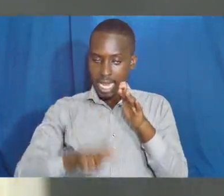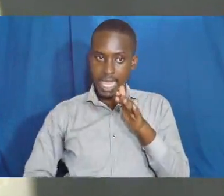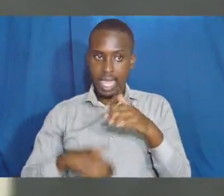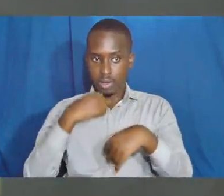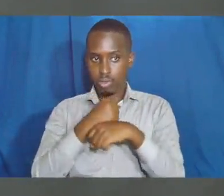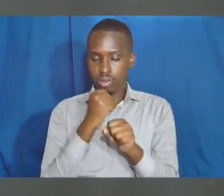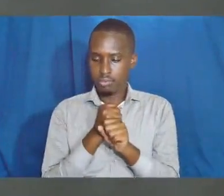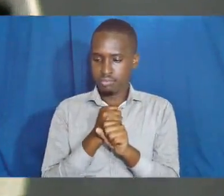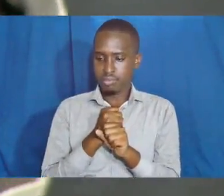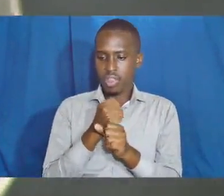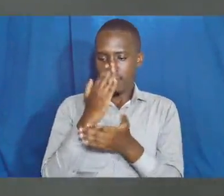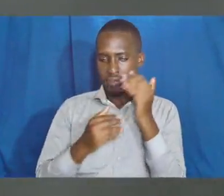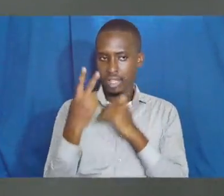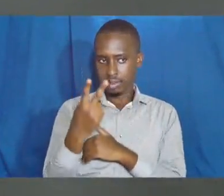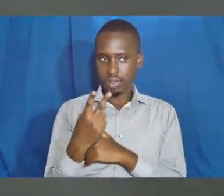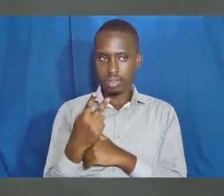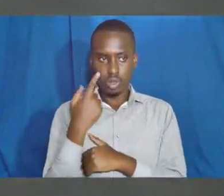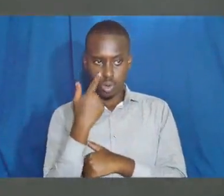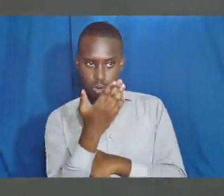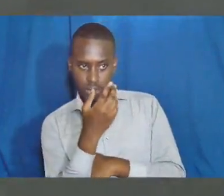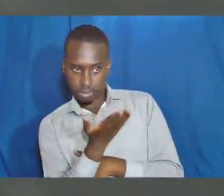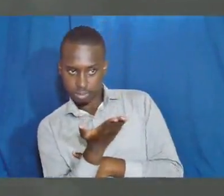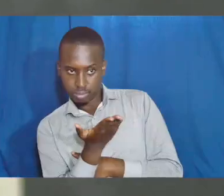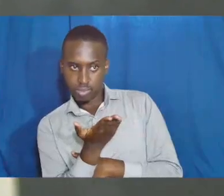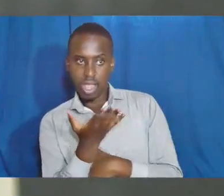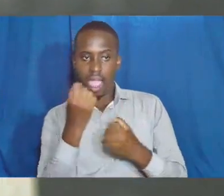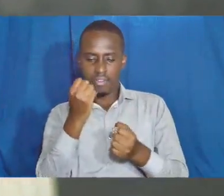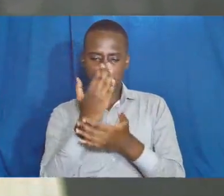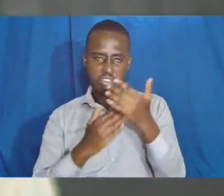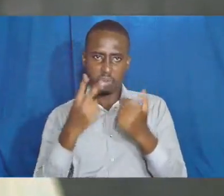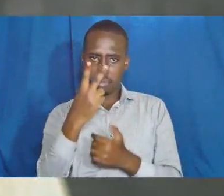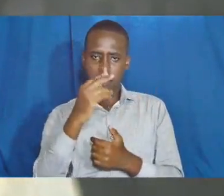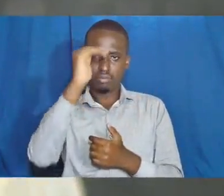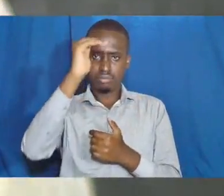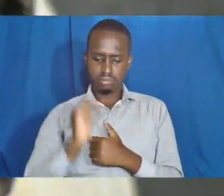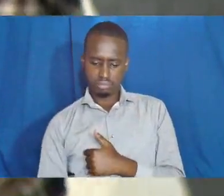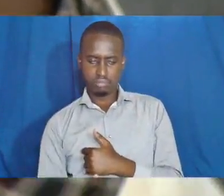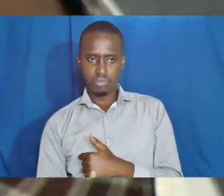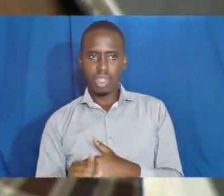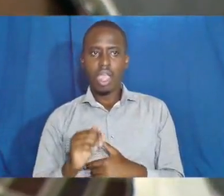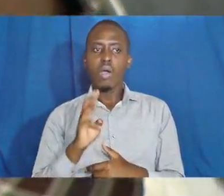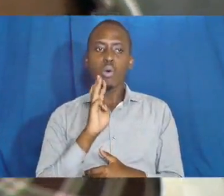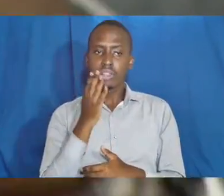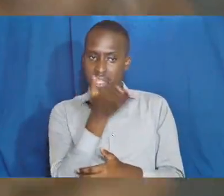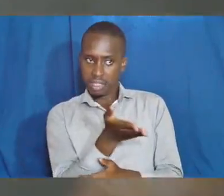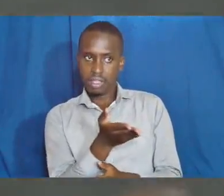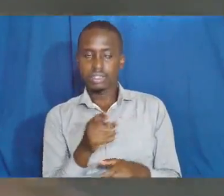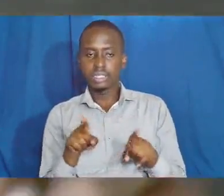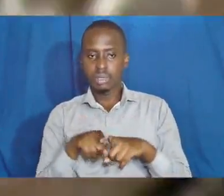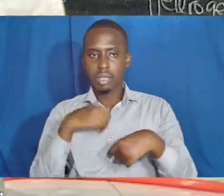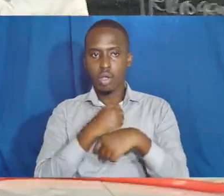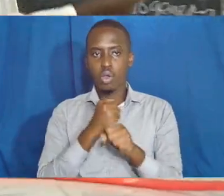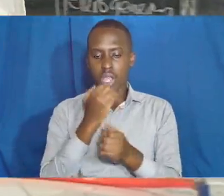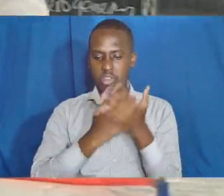here. Just have a look at this. This is the layer which stops here. Then there is water here. So it forms layers. So we